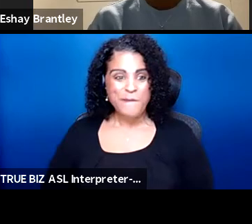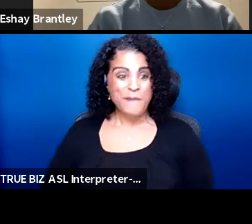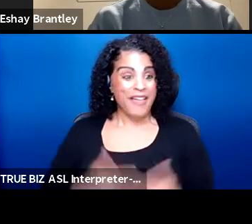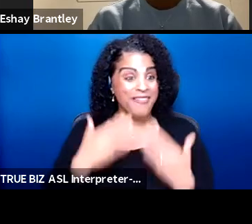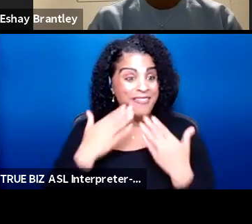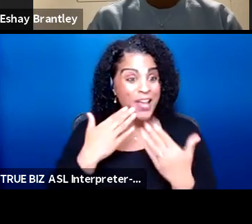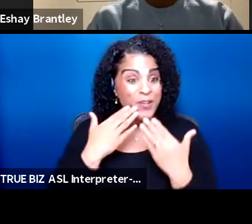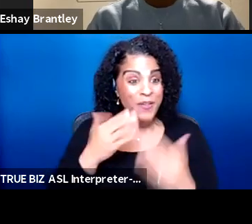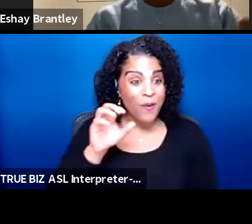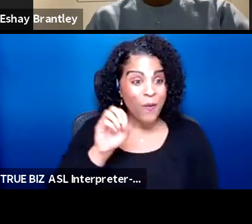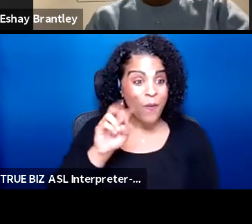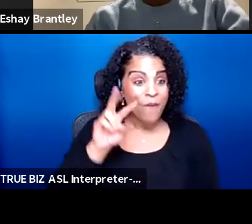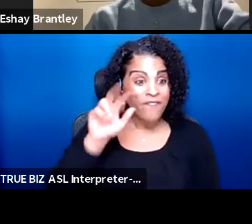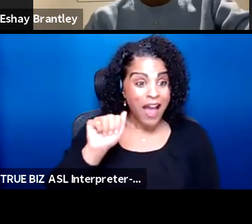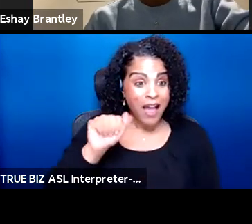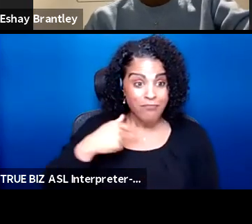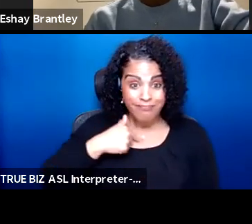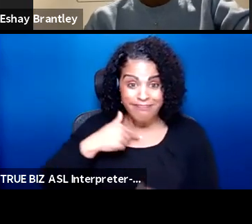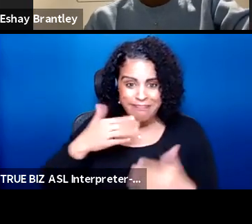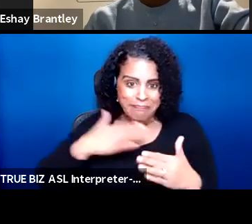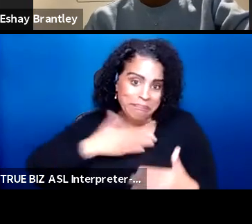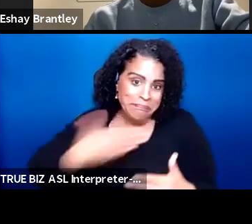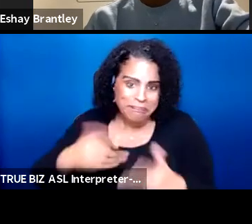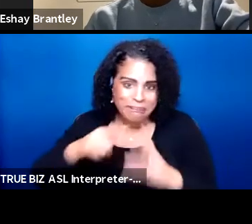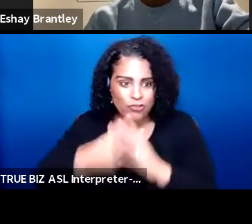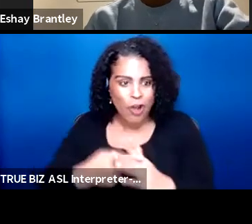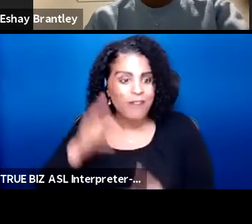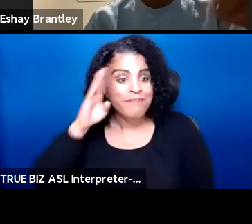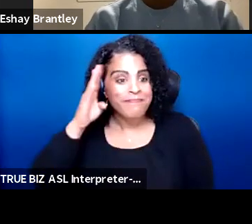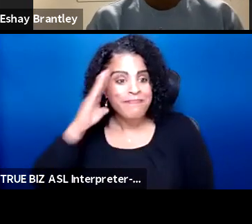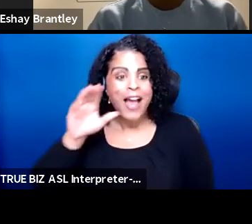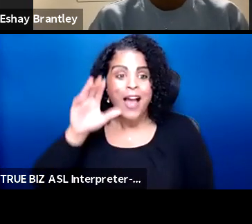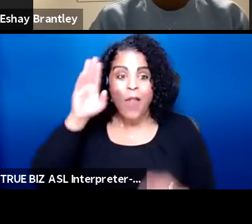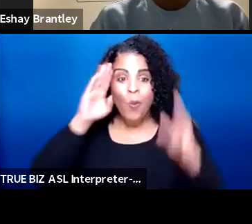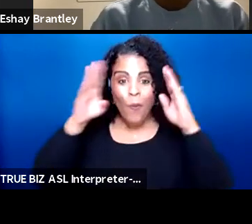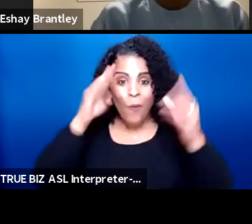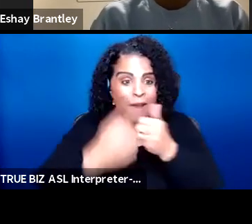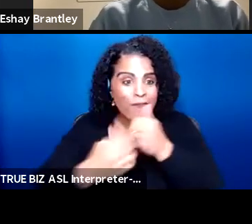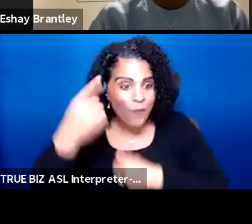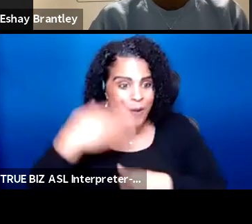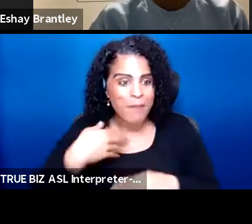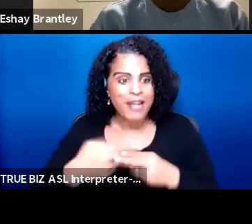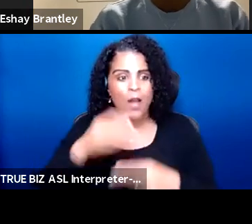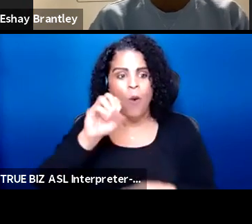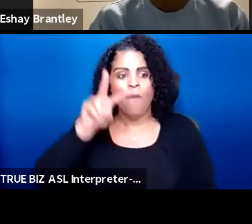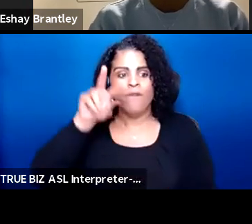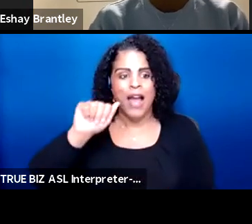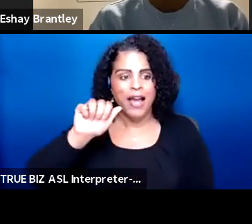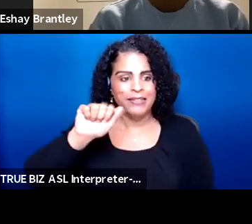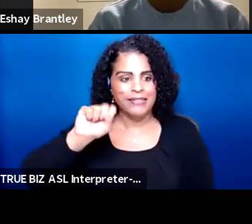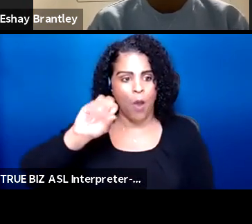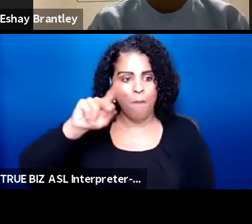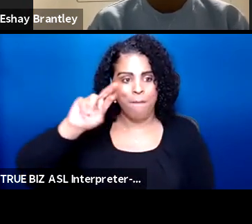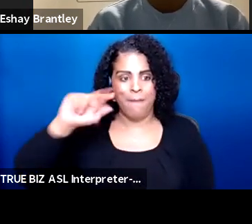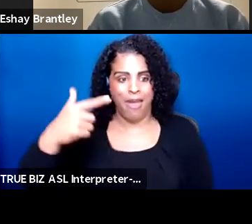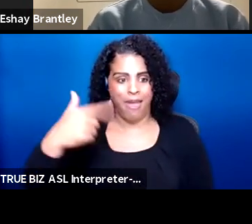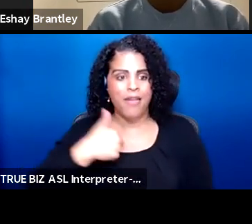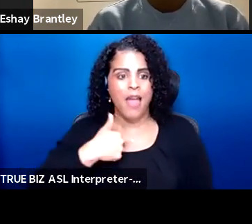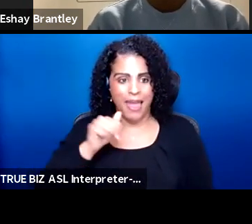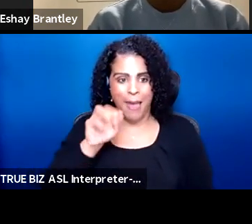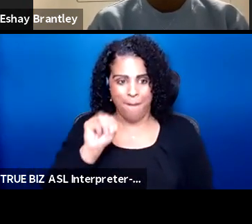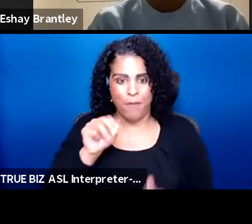Thank you, Elise. I'll jump in. I'll just go start. Hi. Aloha, everybody. Hello. My name is Ova Saopeng. I am